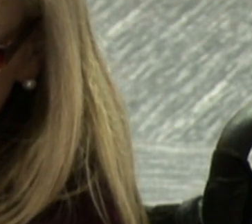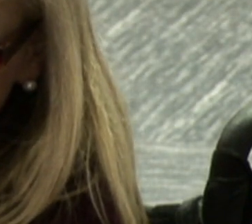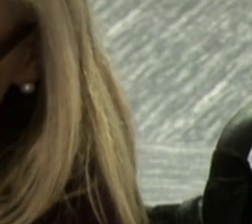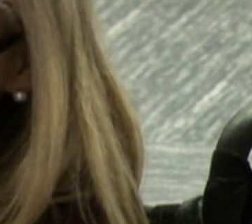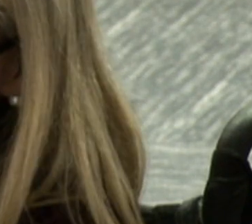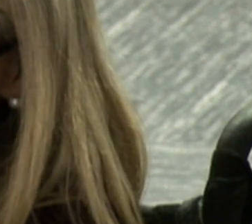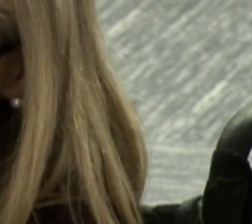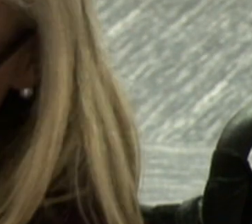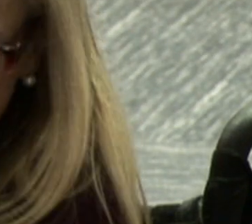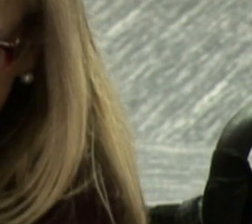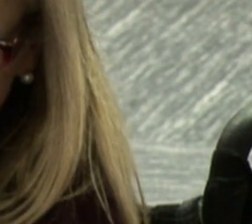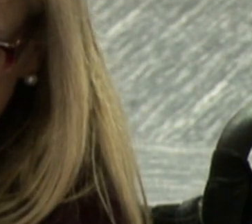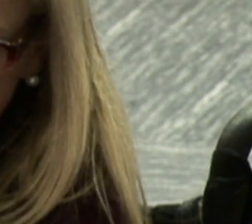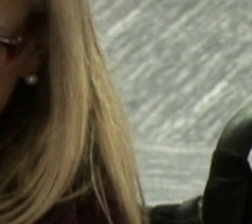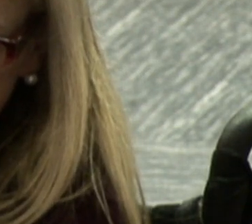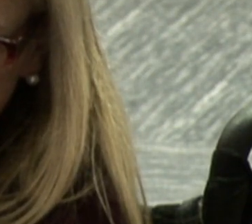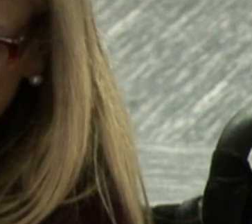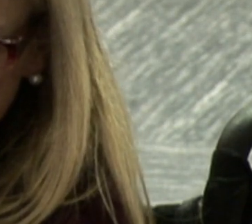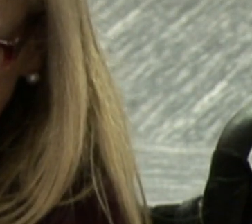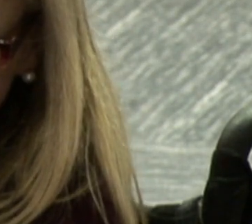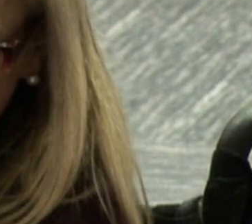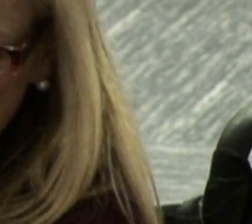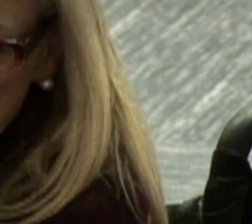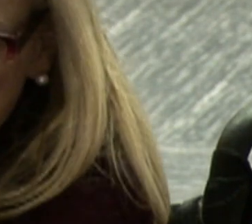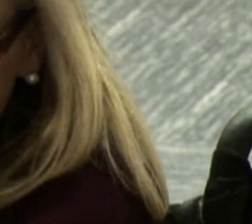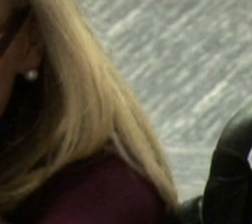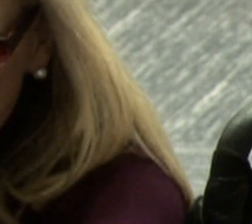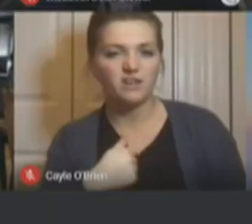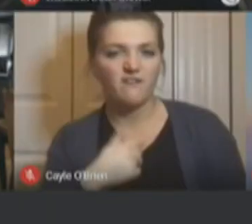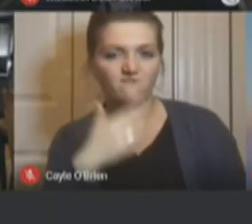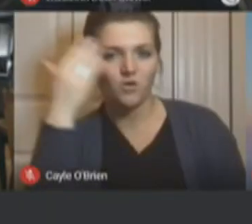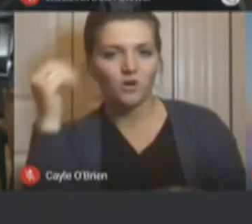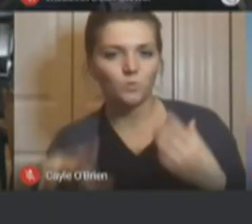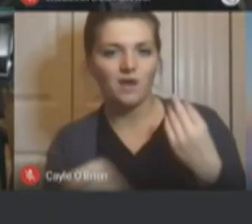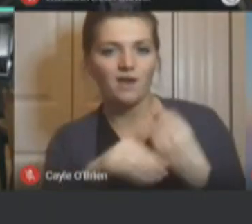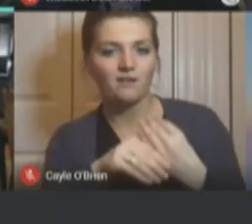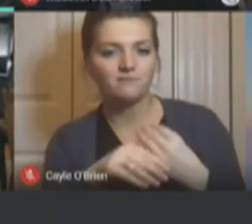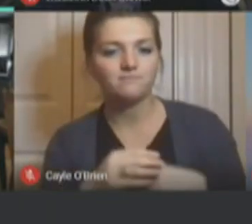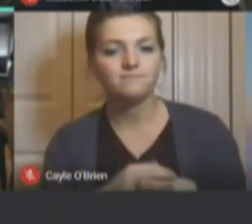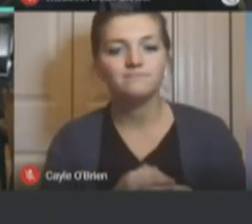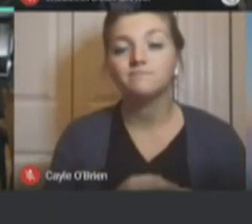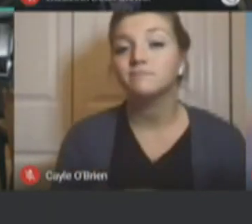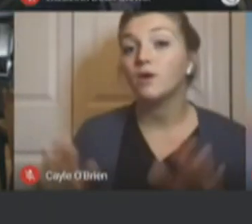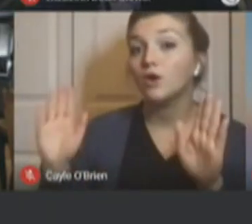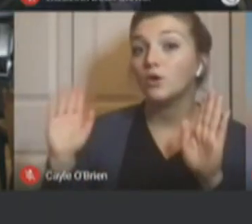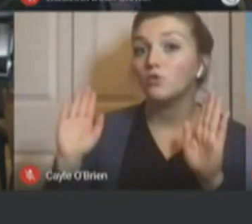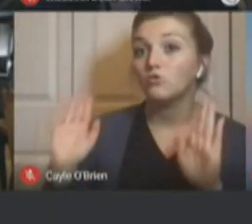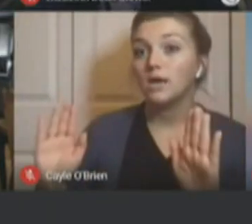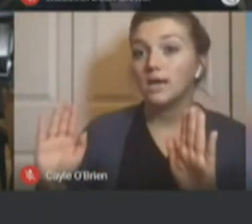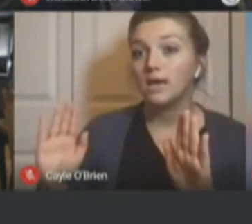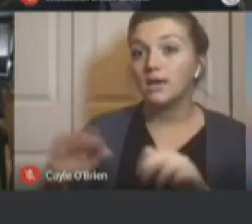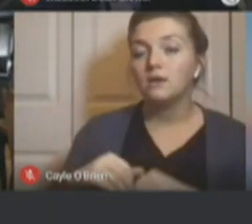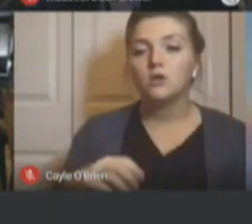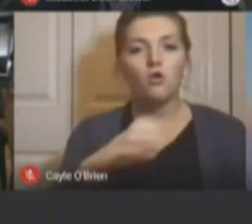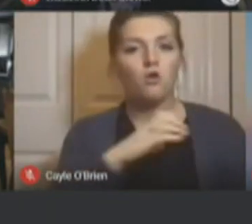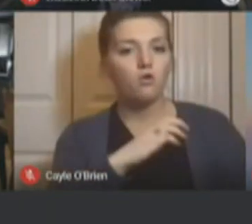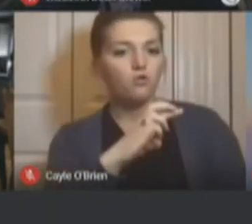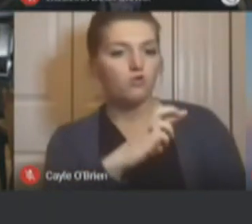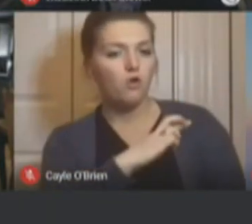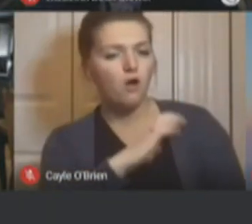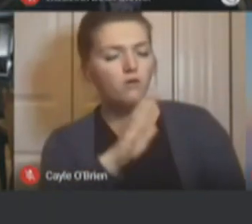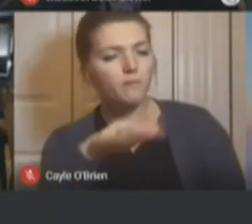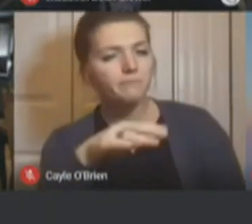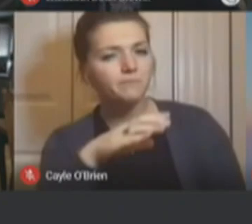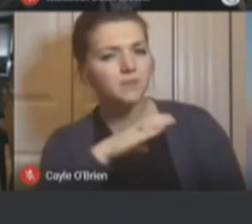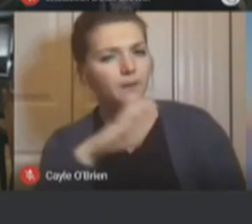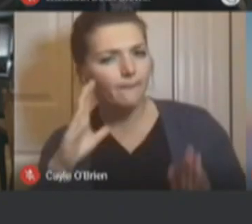So that was cool. another piece that I meant to update you on, so thank you. All right, great. And how were you, Commissioner McCosh, how were you gonna